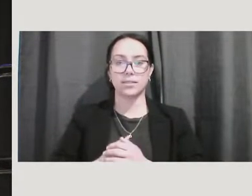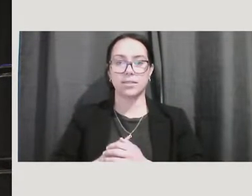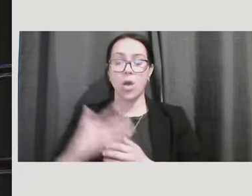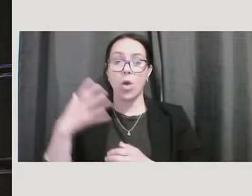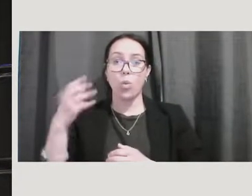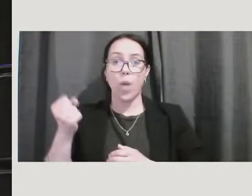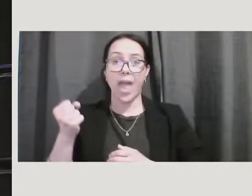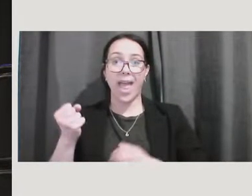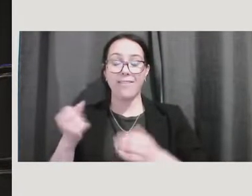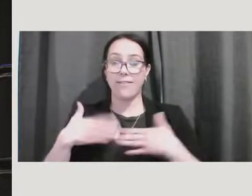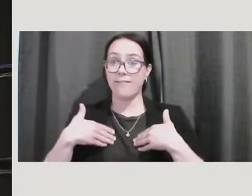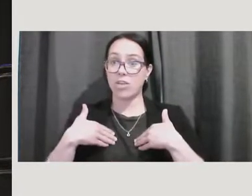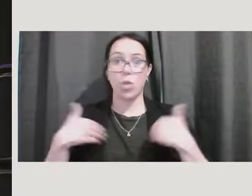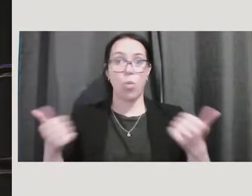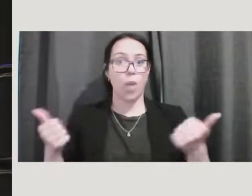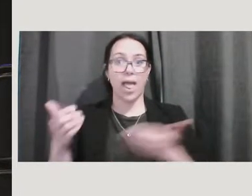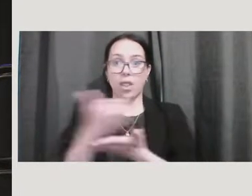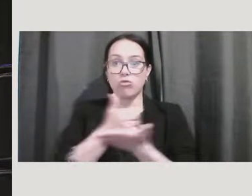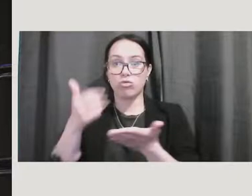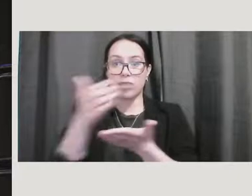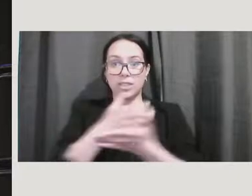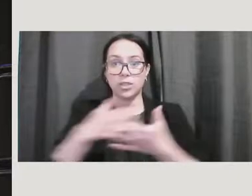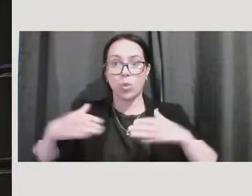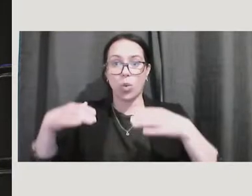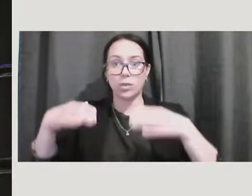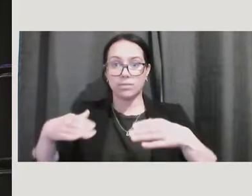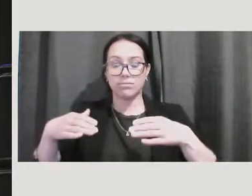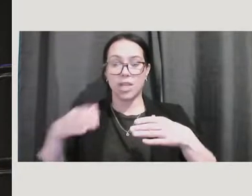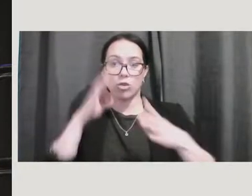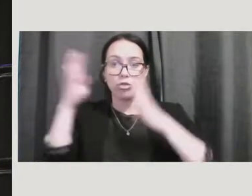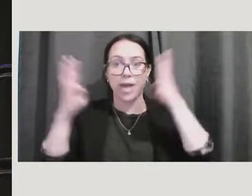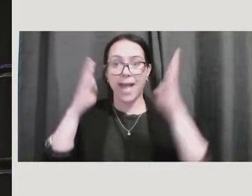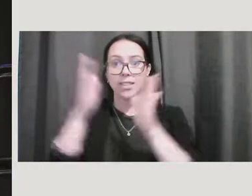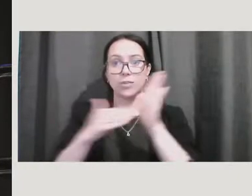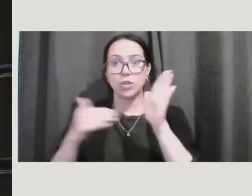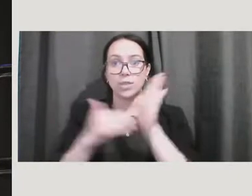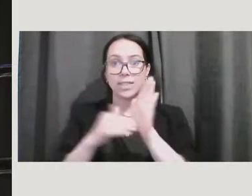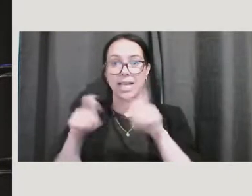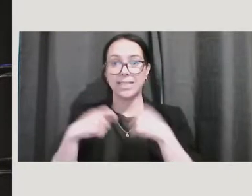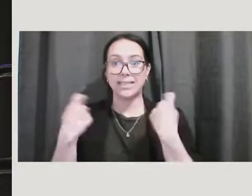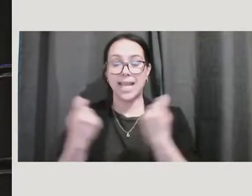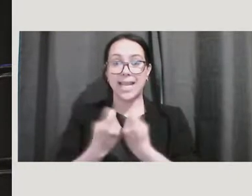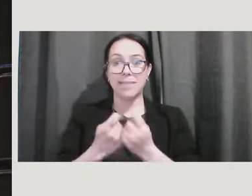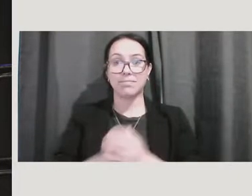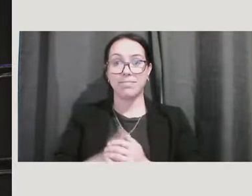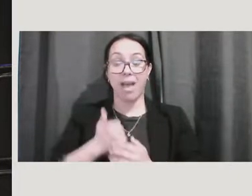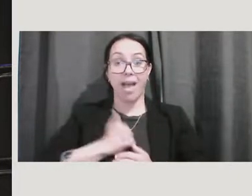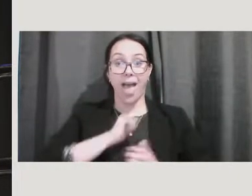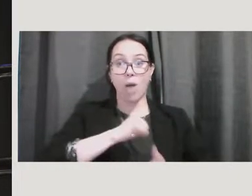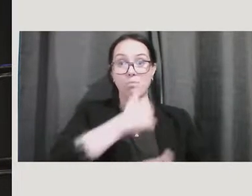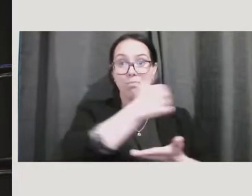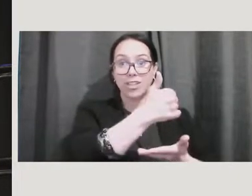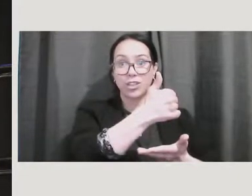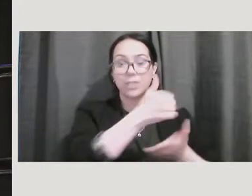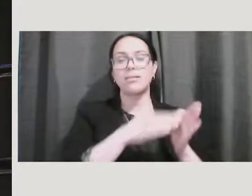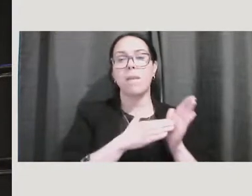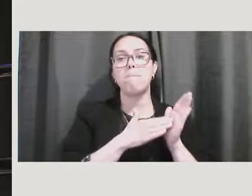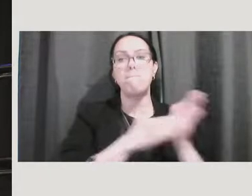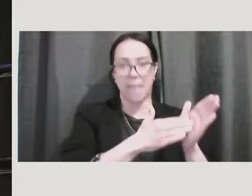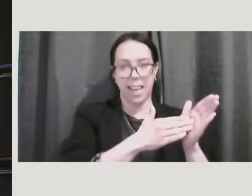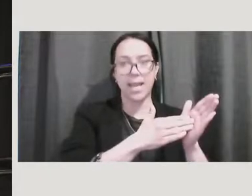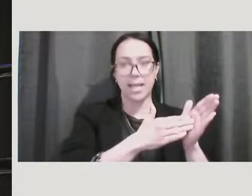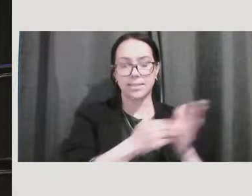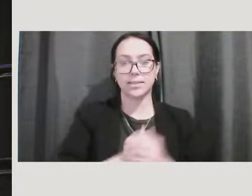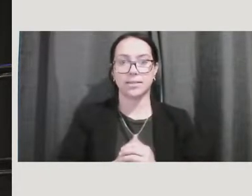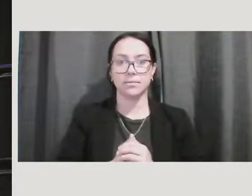team of seven Pacifica people with a budget of millions and whilst our one staff member was